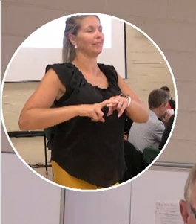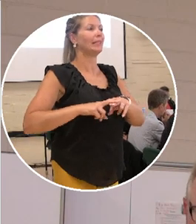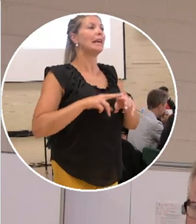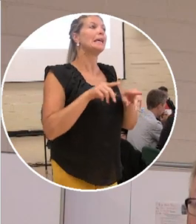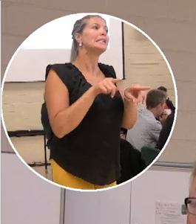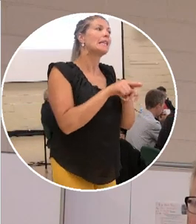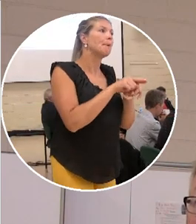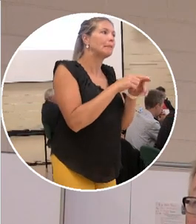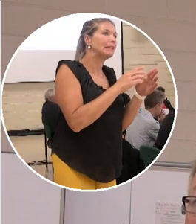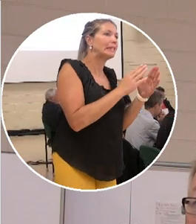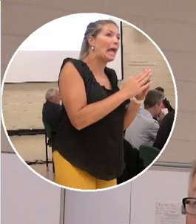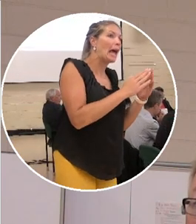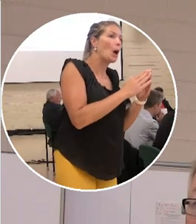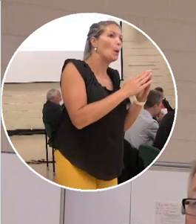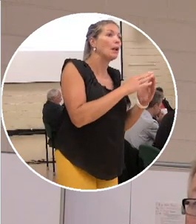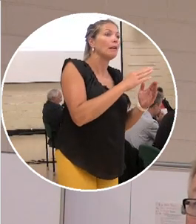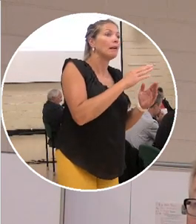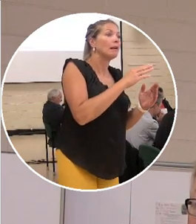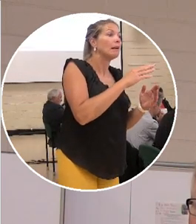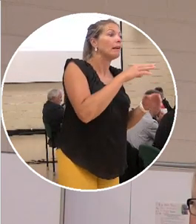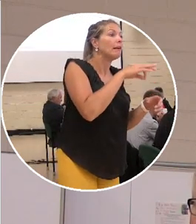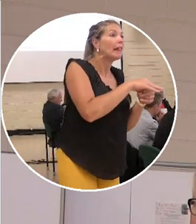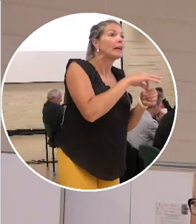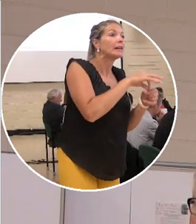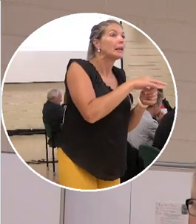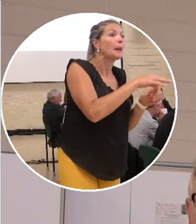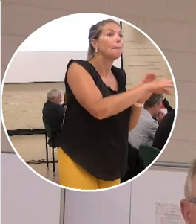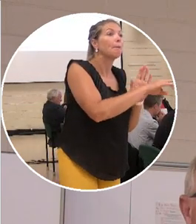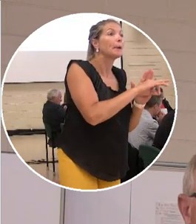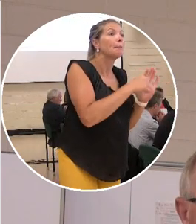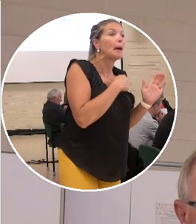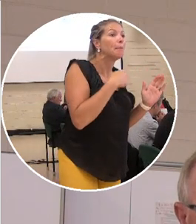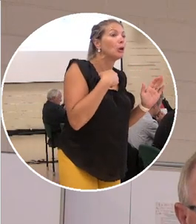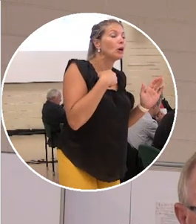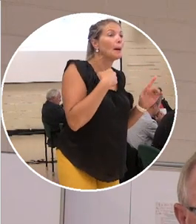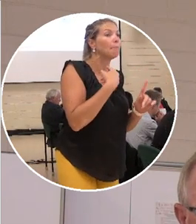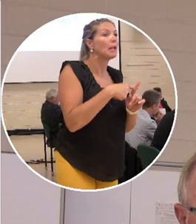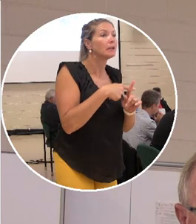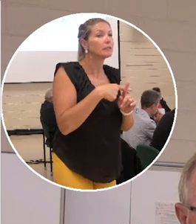And you see it's not reflected here. And the thought was,